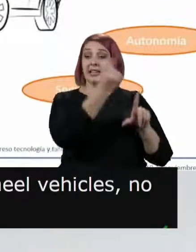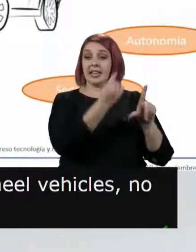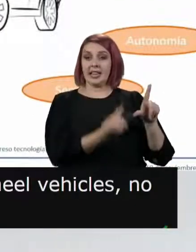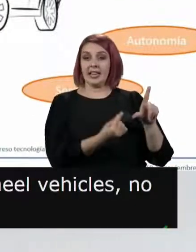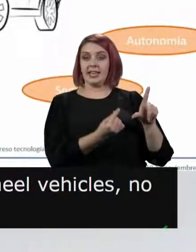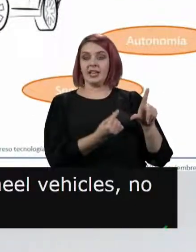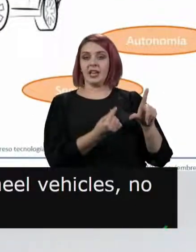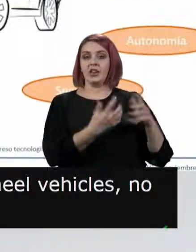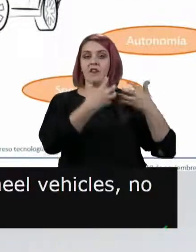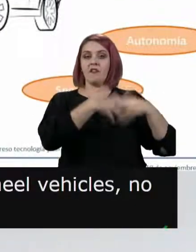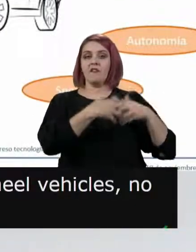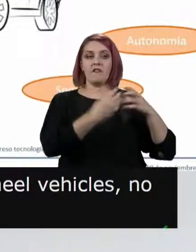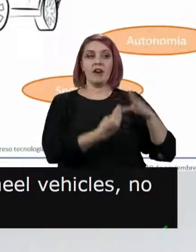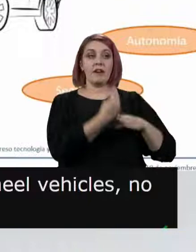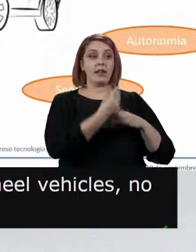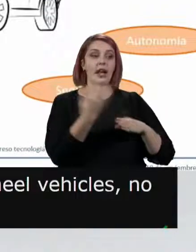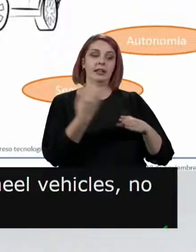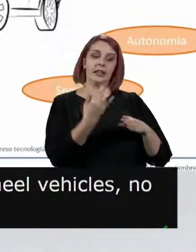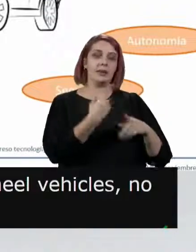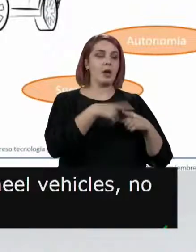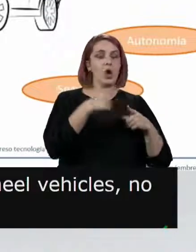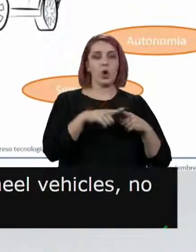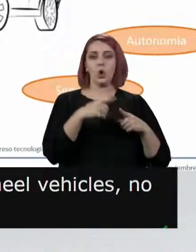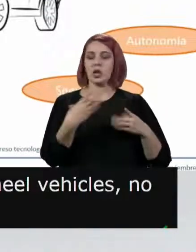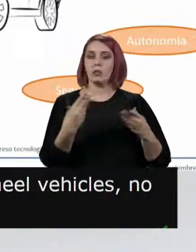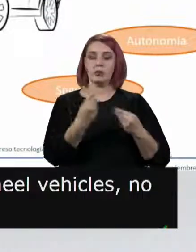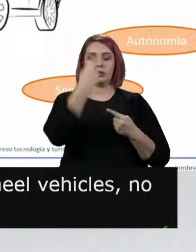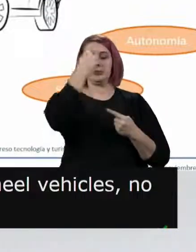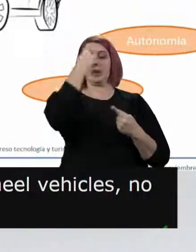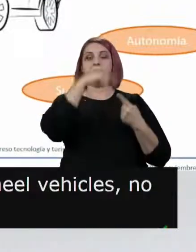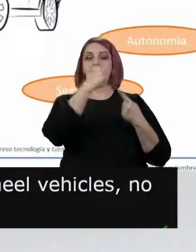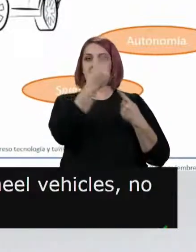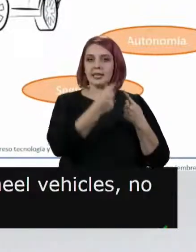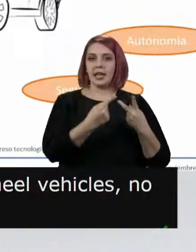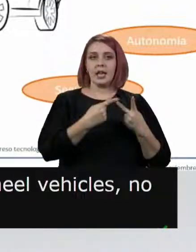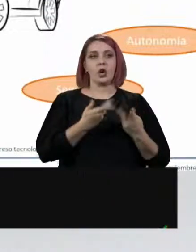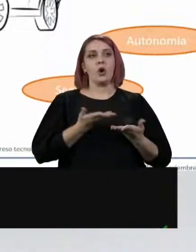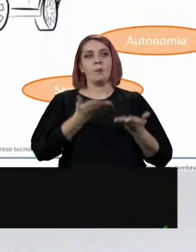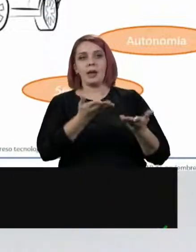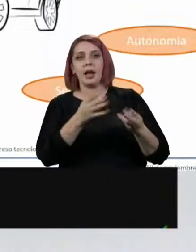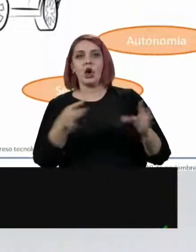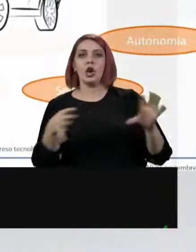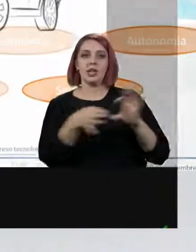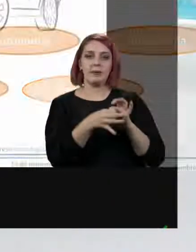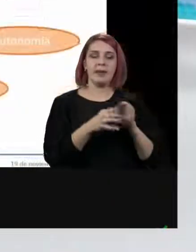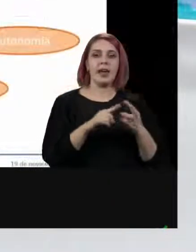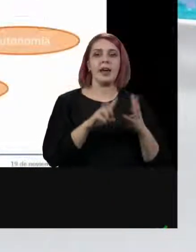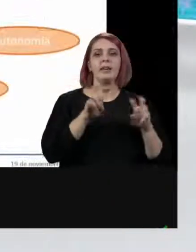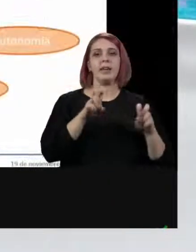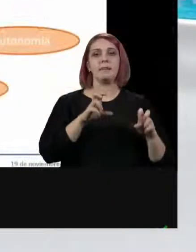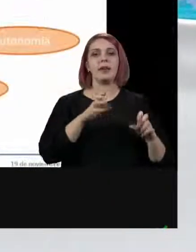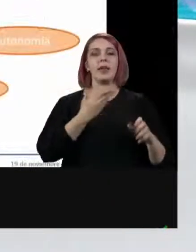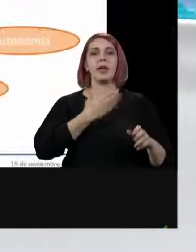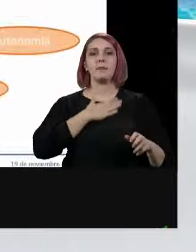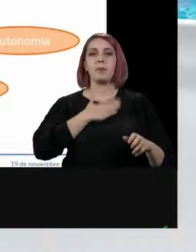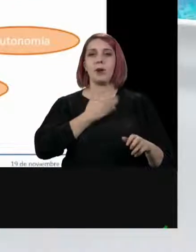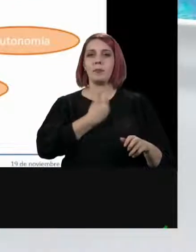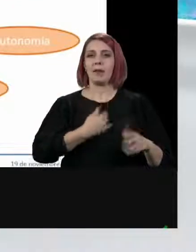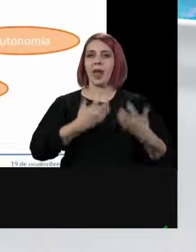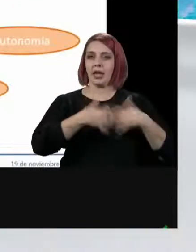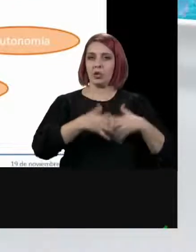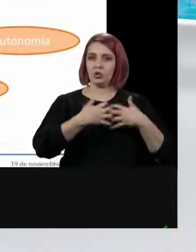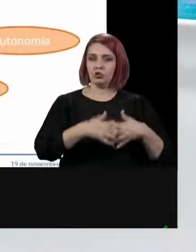During the design phase of a vehicle, a producer needs to take several things into account: